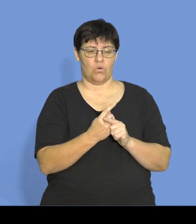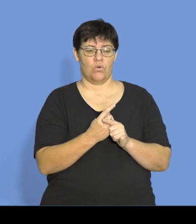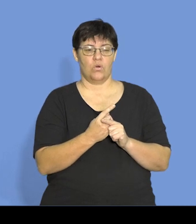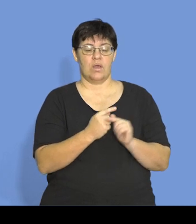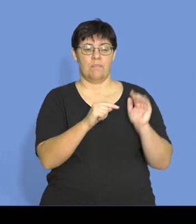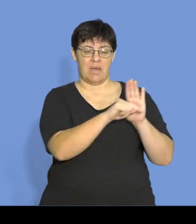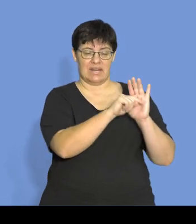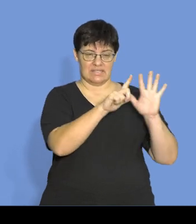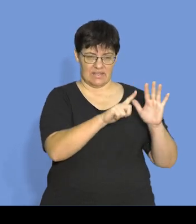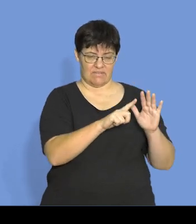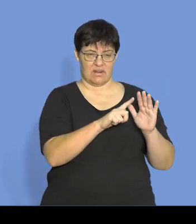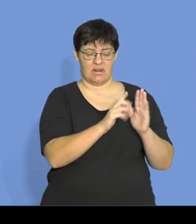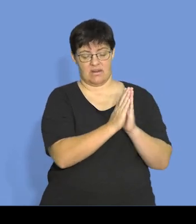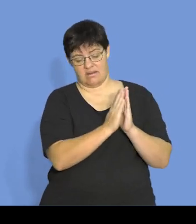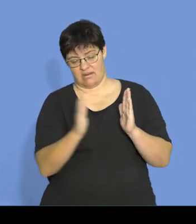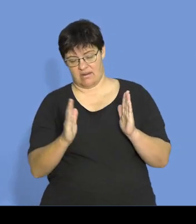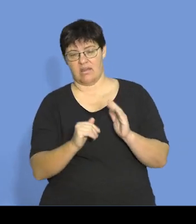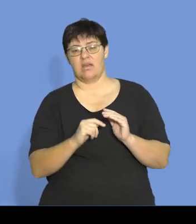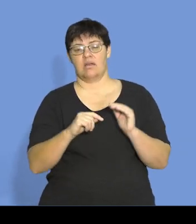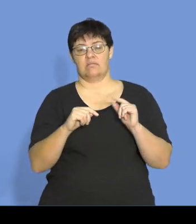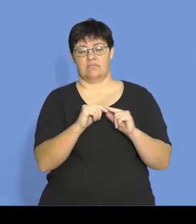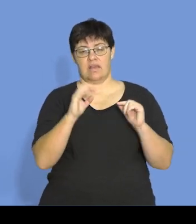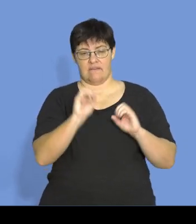equal to them as well.